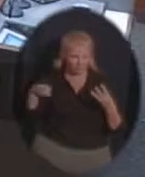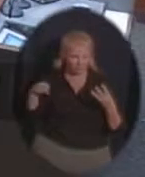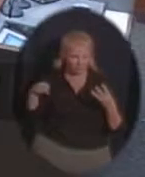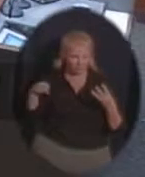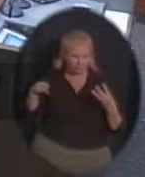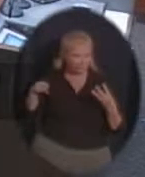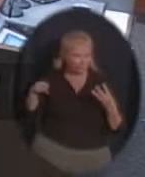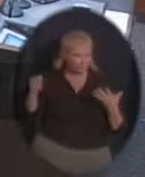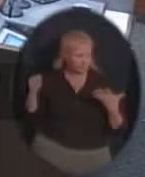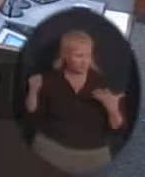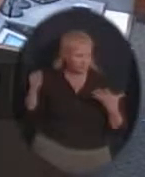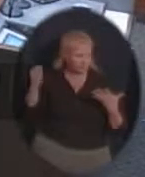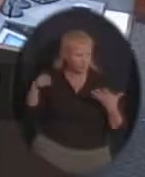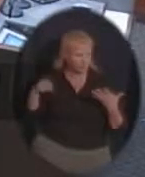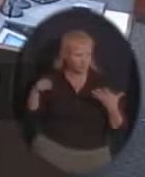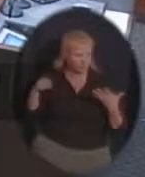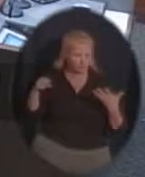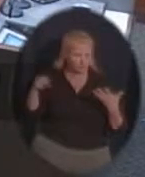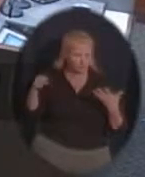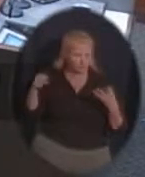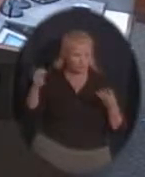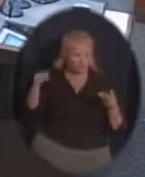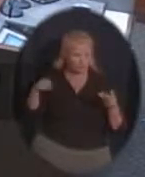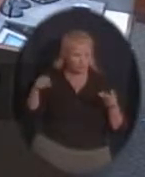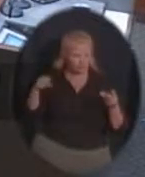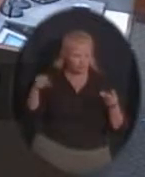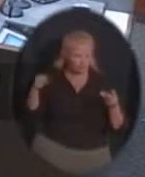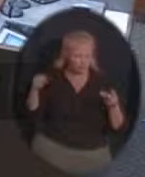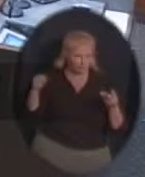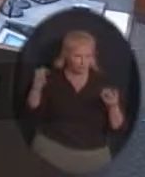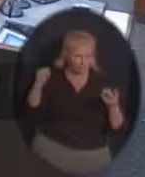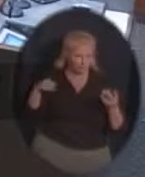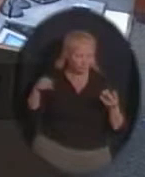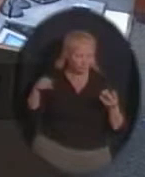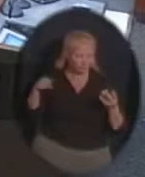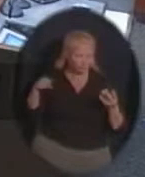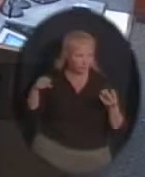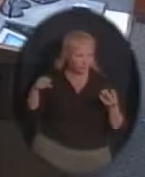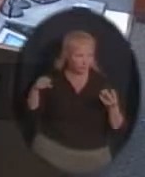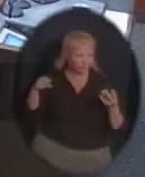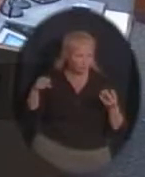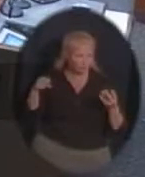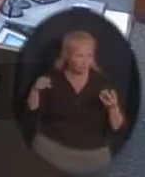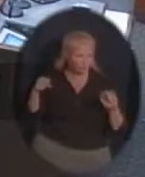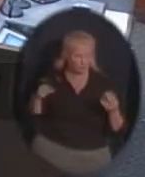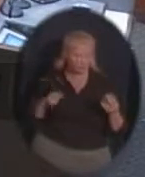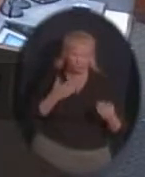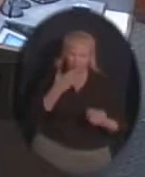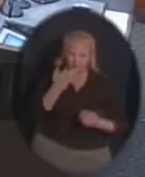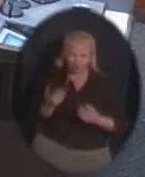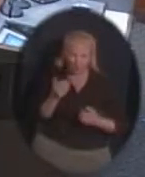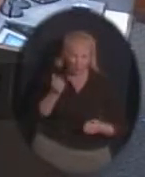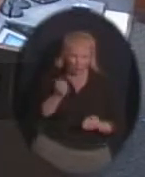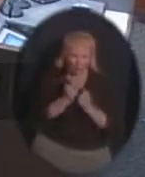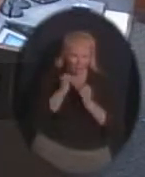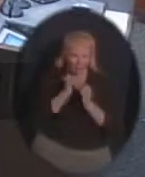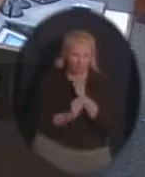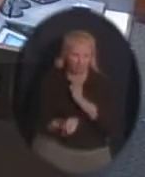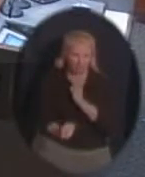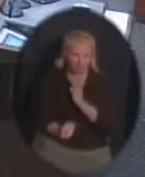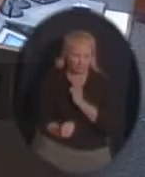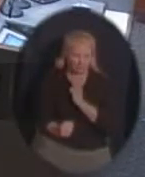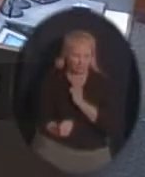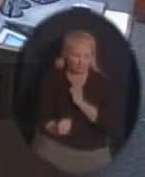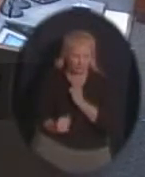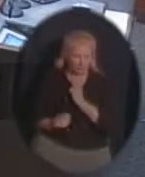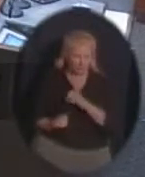Ashley, Yes. Mr. Churchman, Yes. Dr. Drummond, Yes. Mr. Gilmore. Yes. Thank you. The motion passes. Moving to the